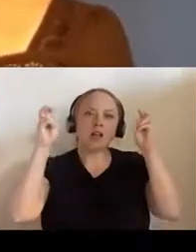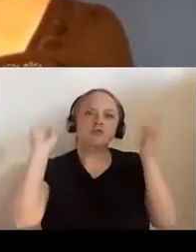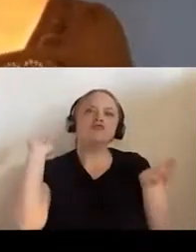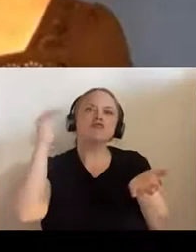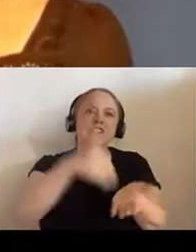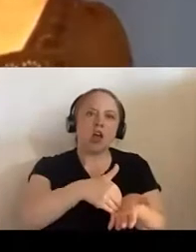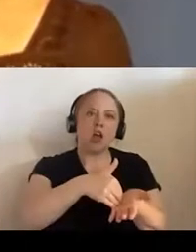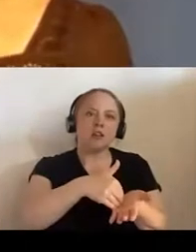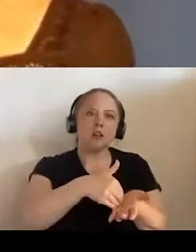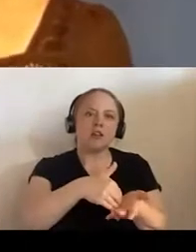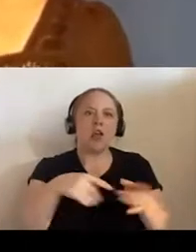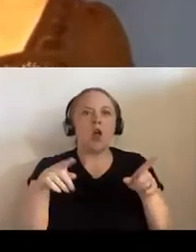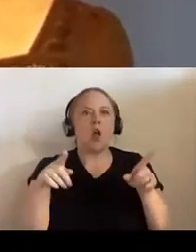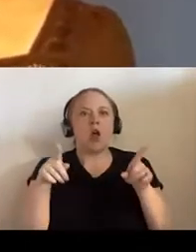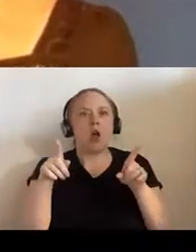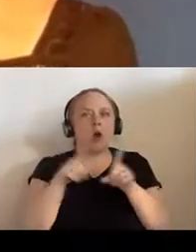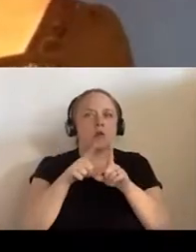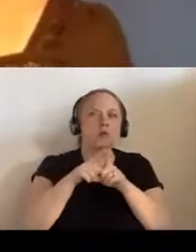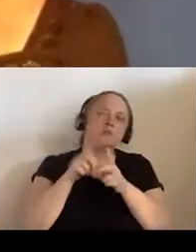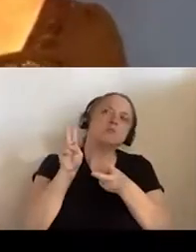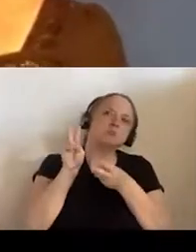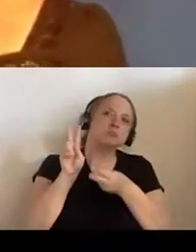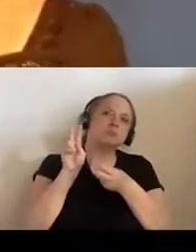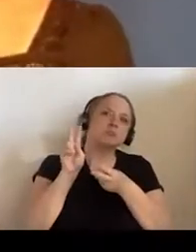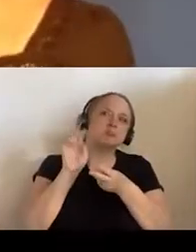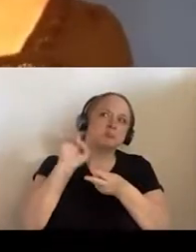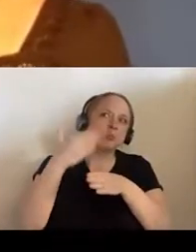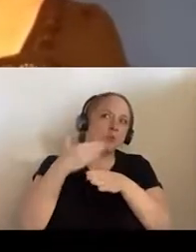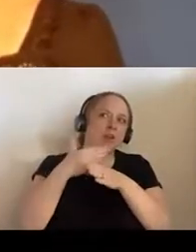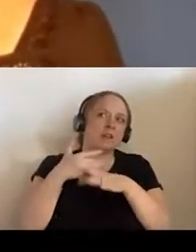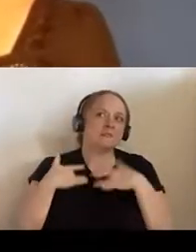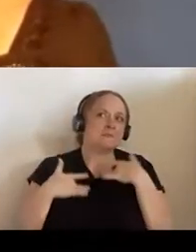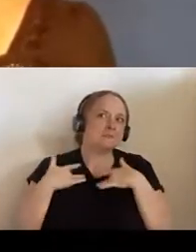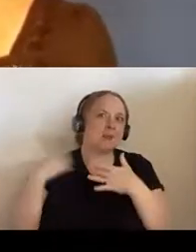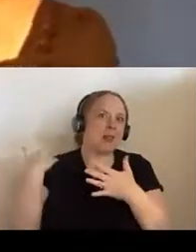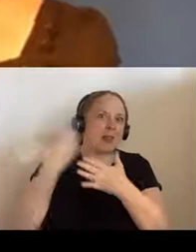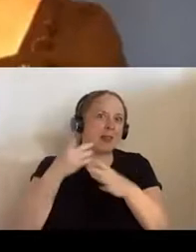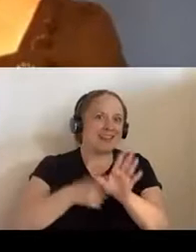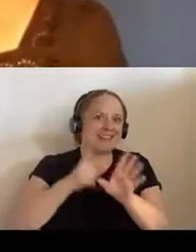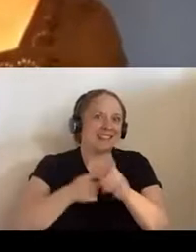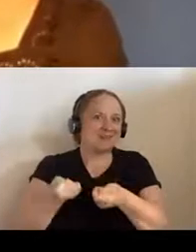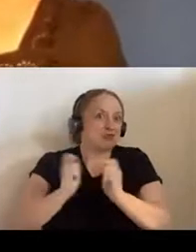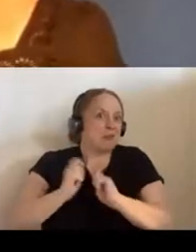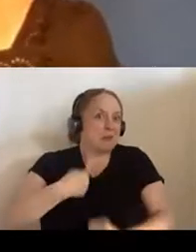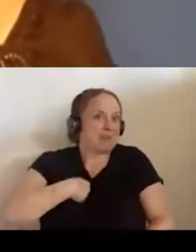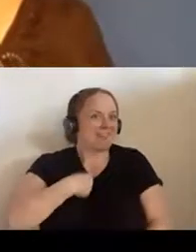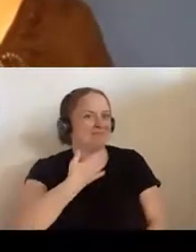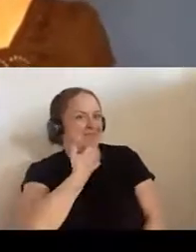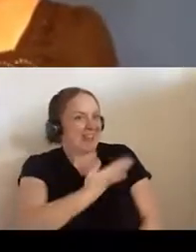a practice that I've admired for several years. So Thank this you. Is a real treat for me. Thank you very